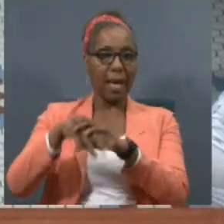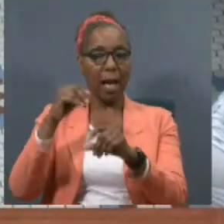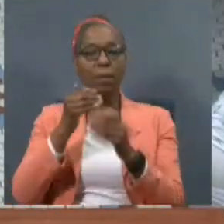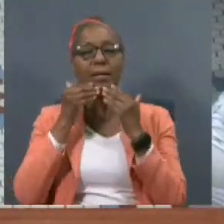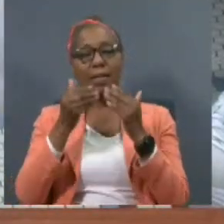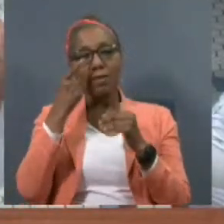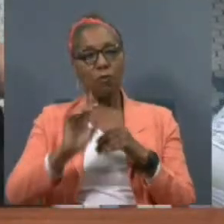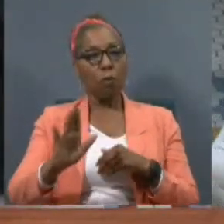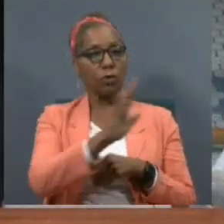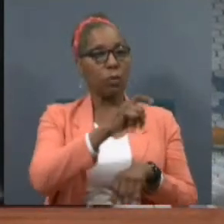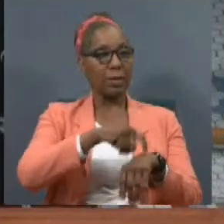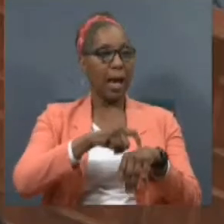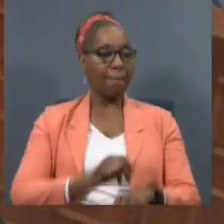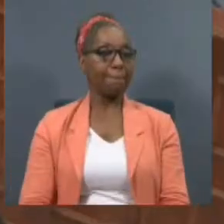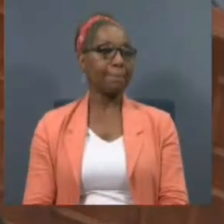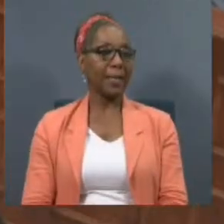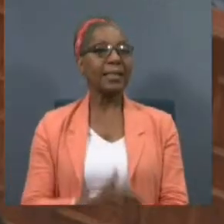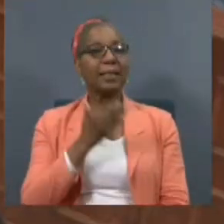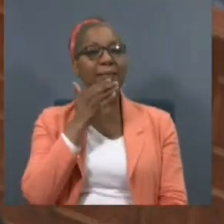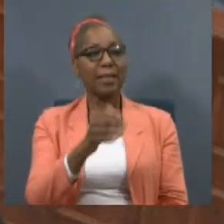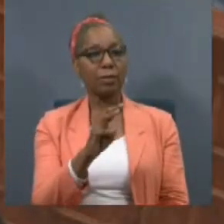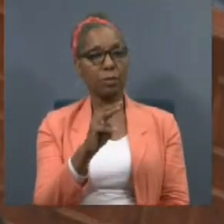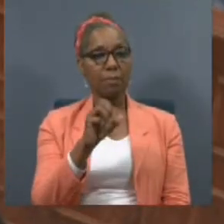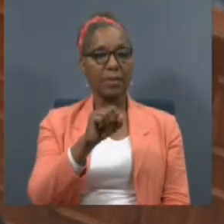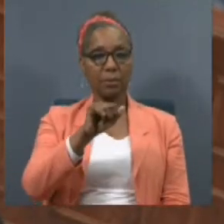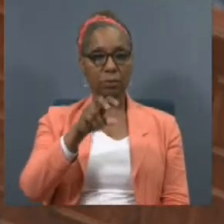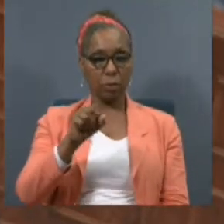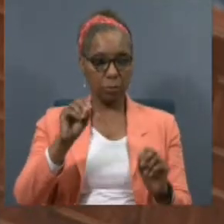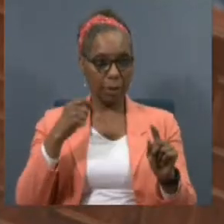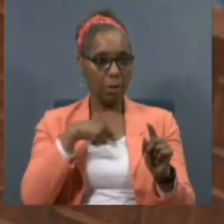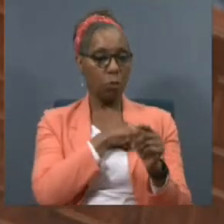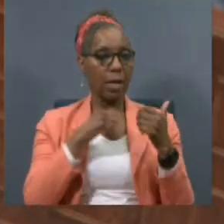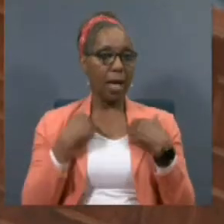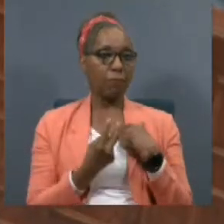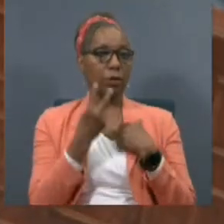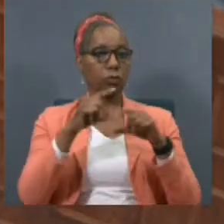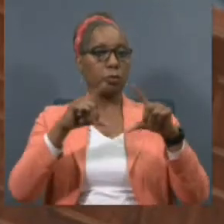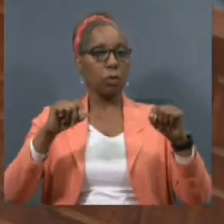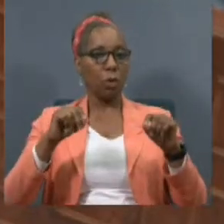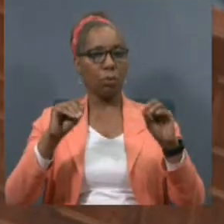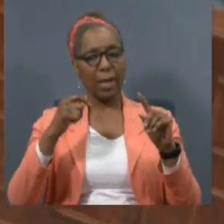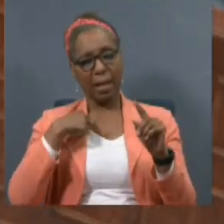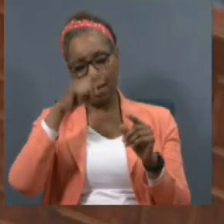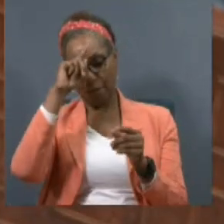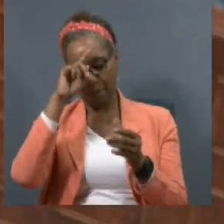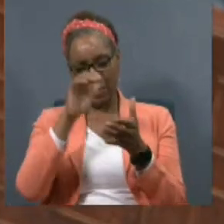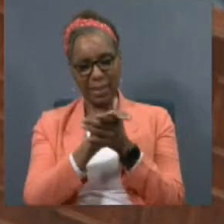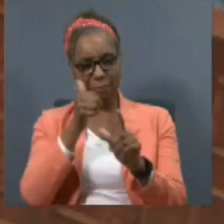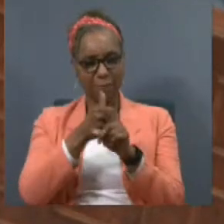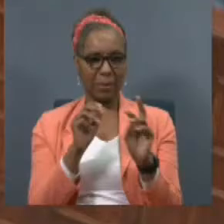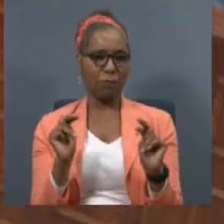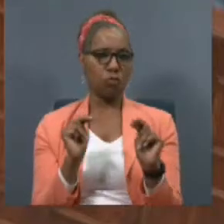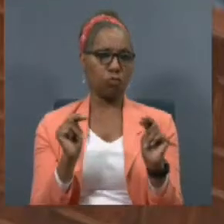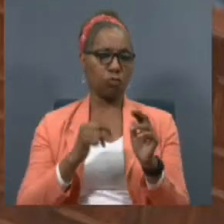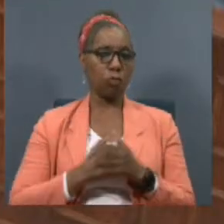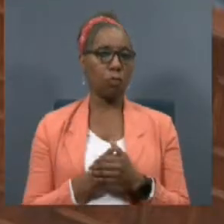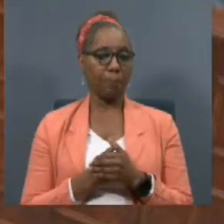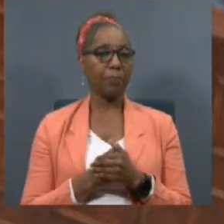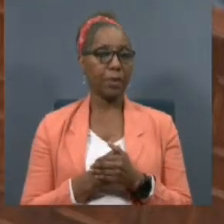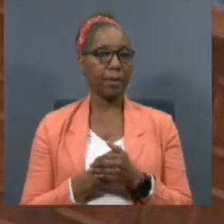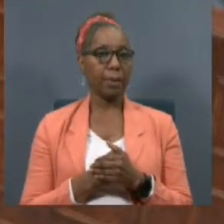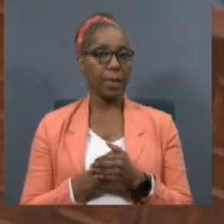your time. Thank you, Ms. Jones. So we have two cars, I believe, that are neutral,